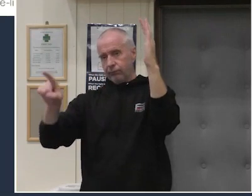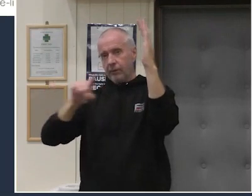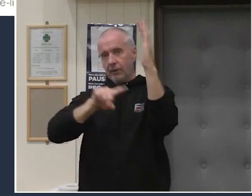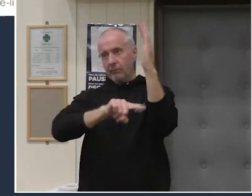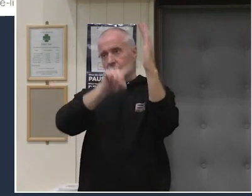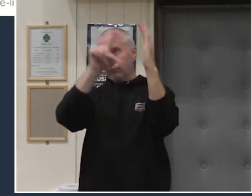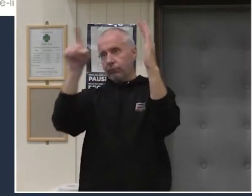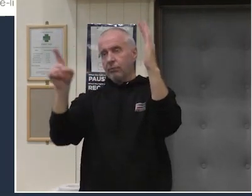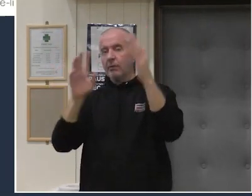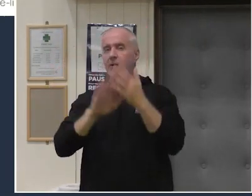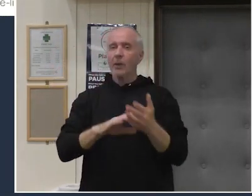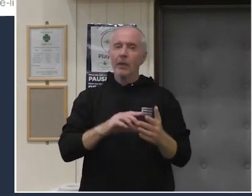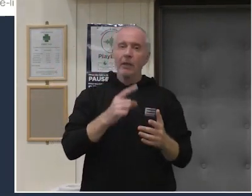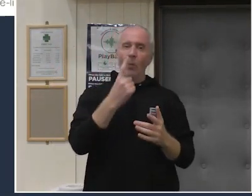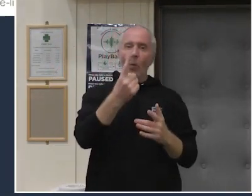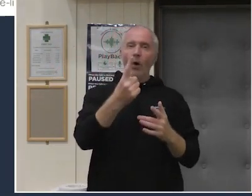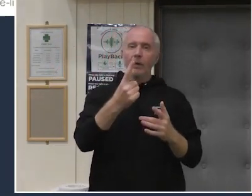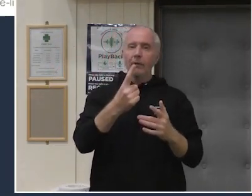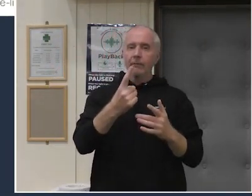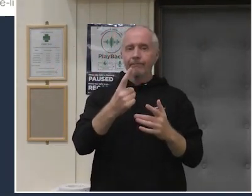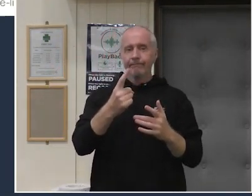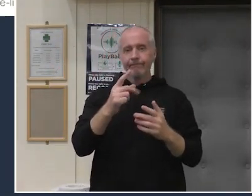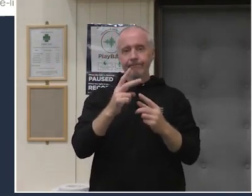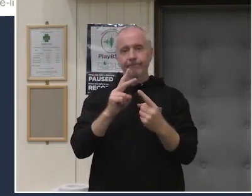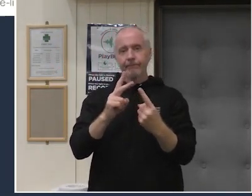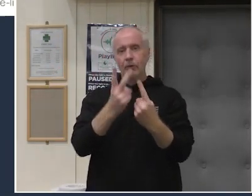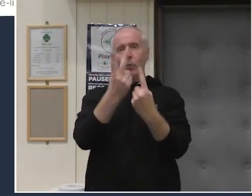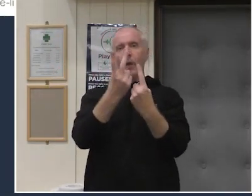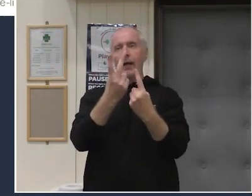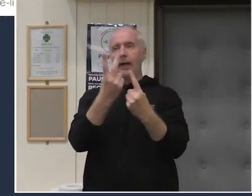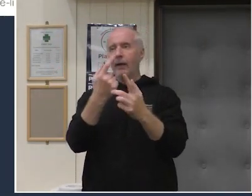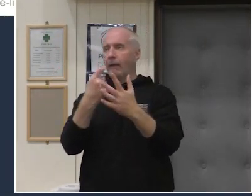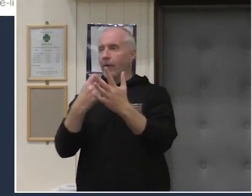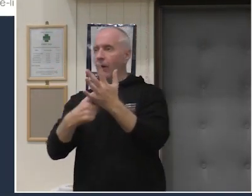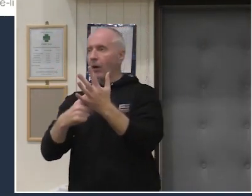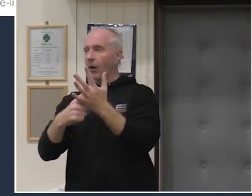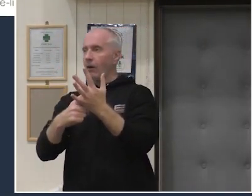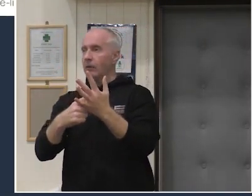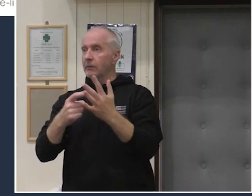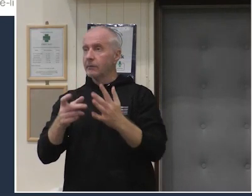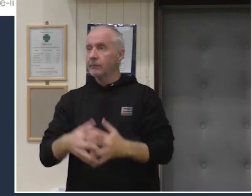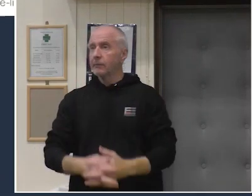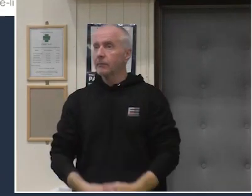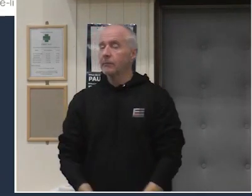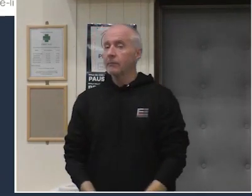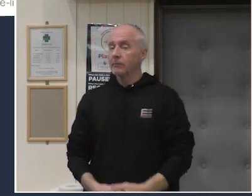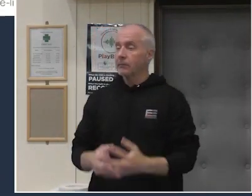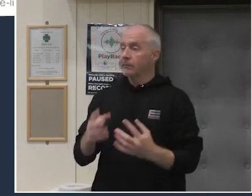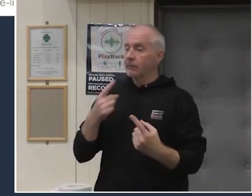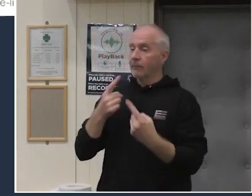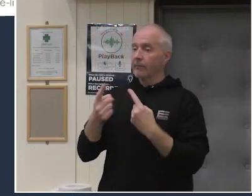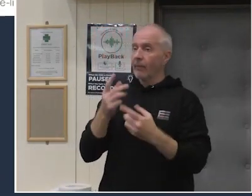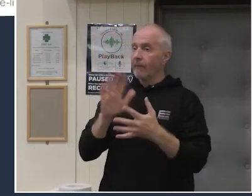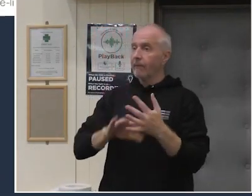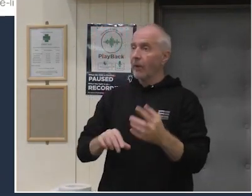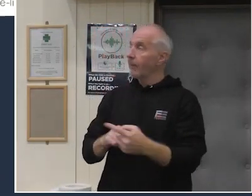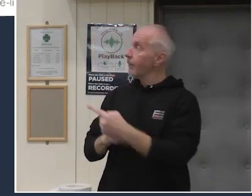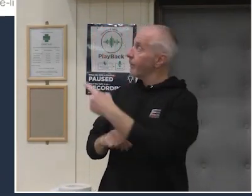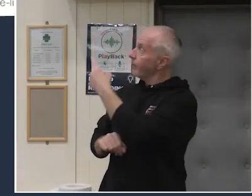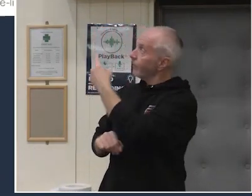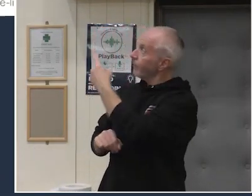root of r, which is not what we see. The actual data from this particular one is this line